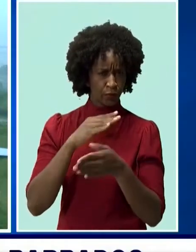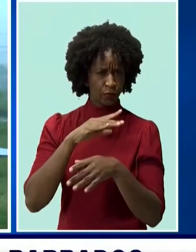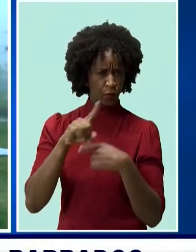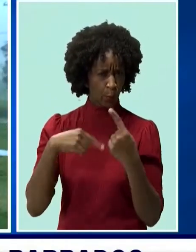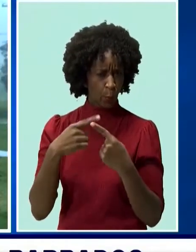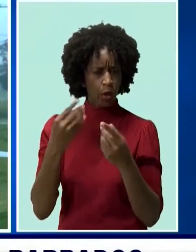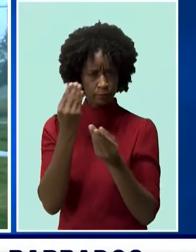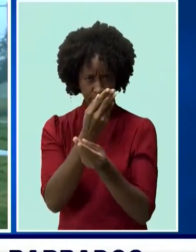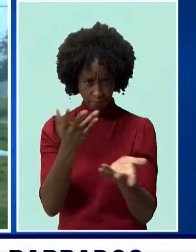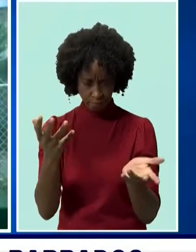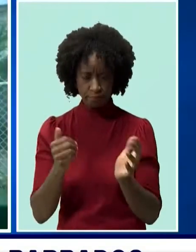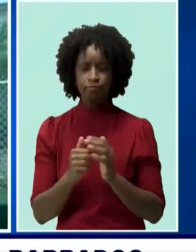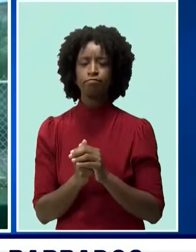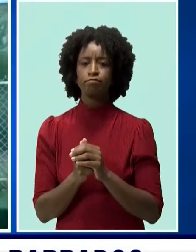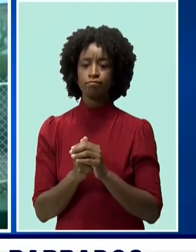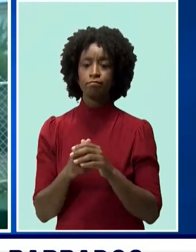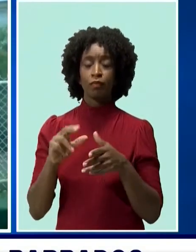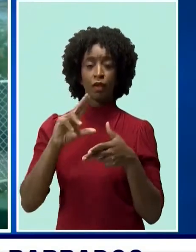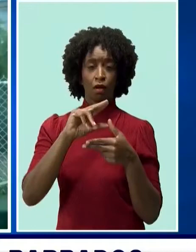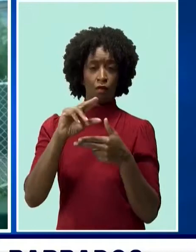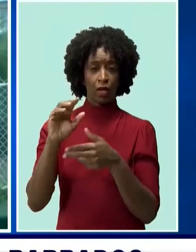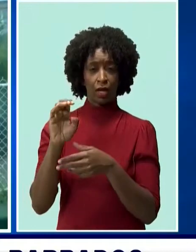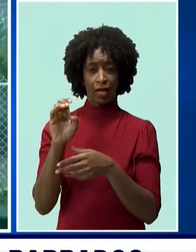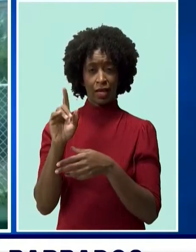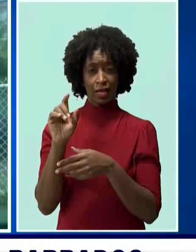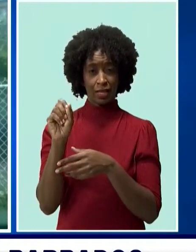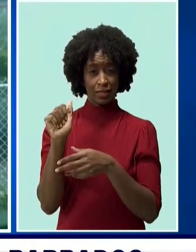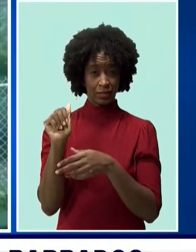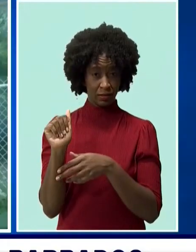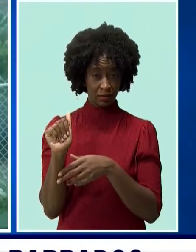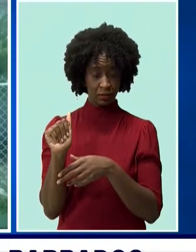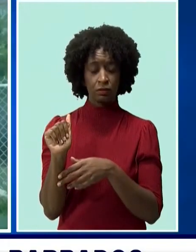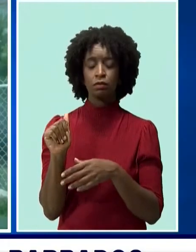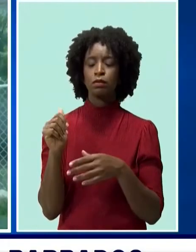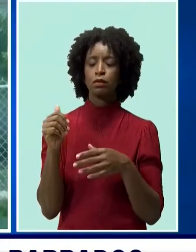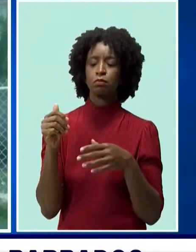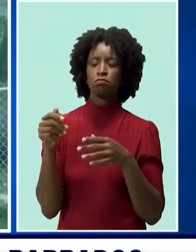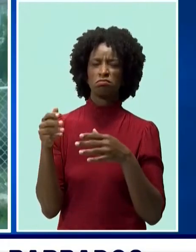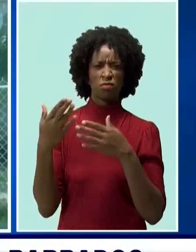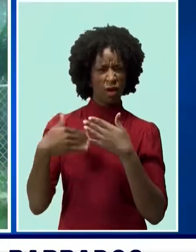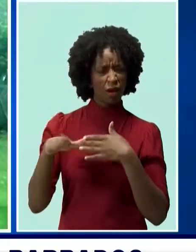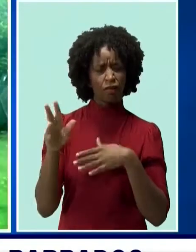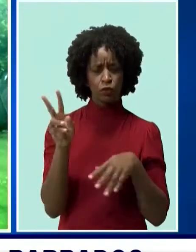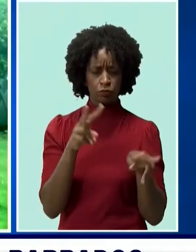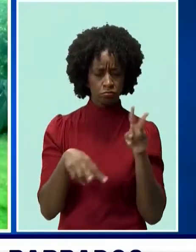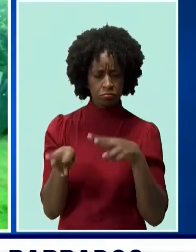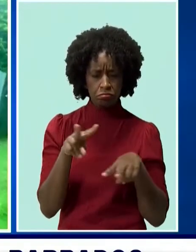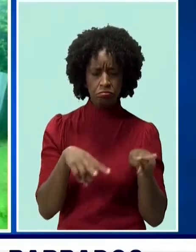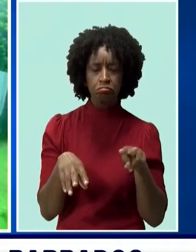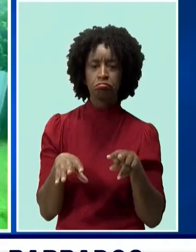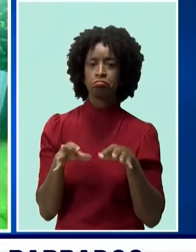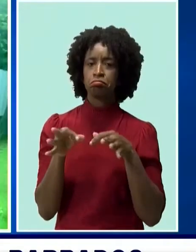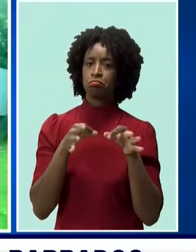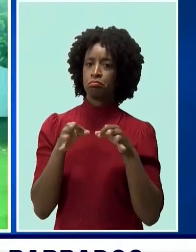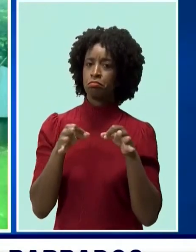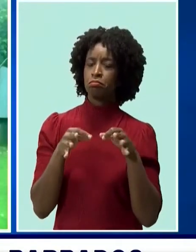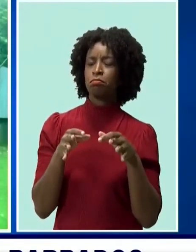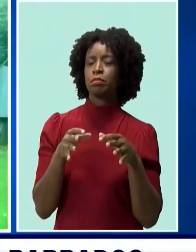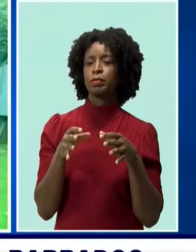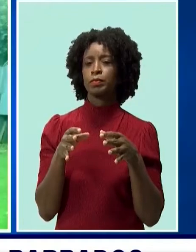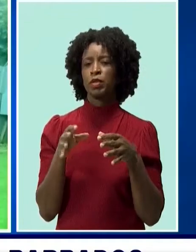less completed, show 541 houses damaged during the system will have to be rebuilt, while repairs